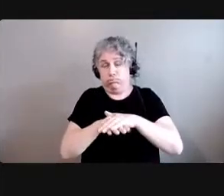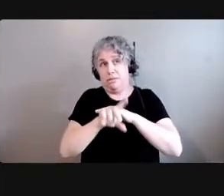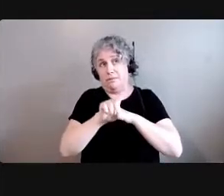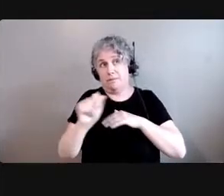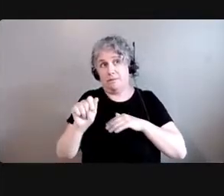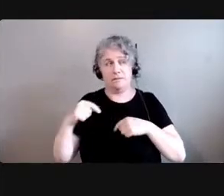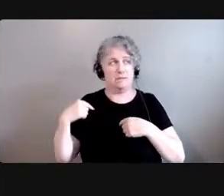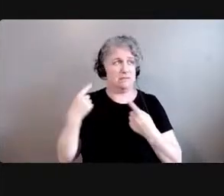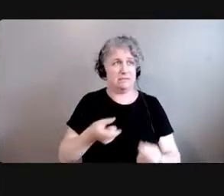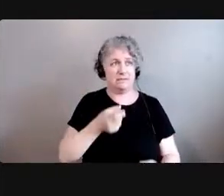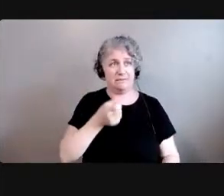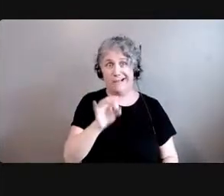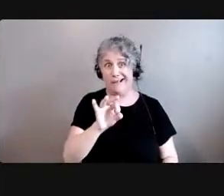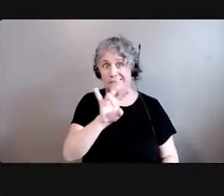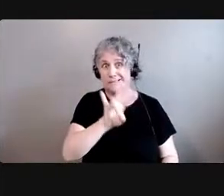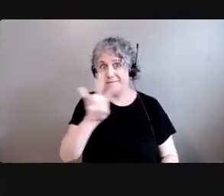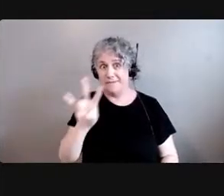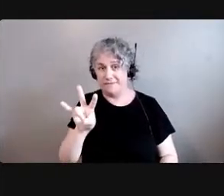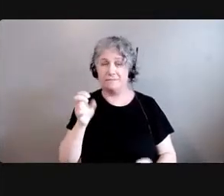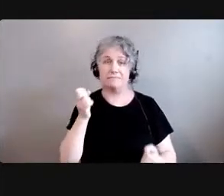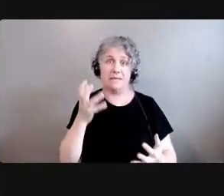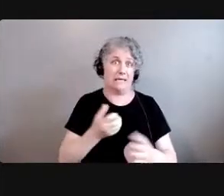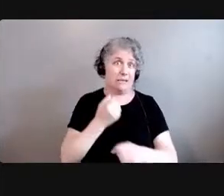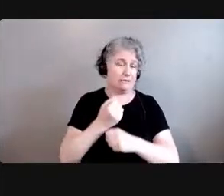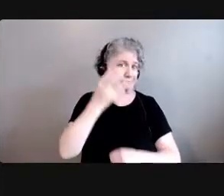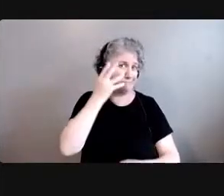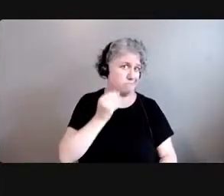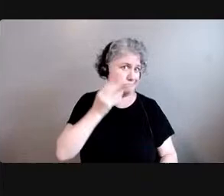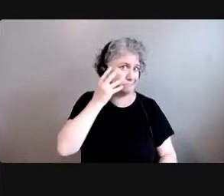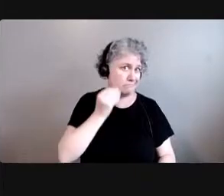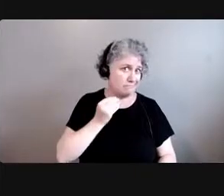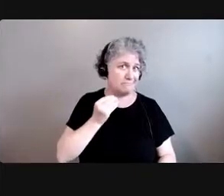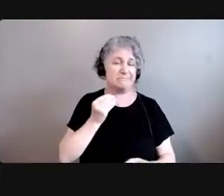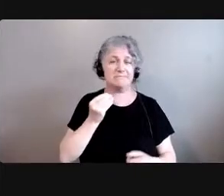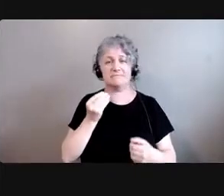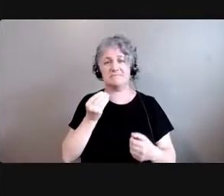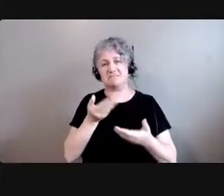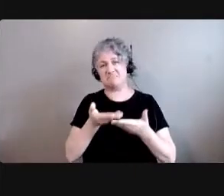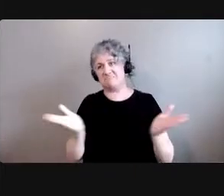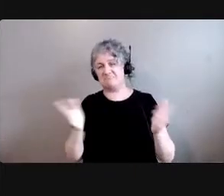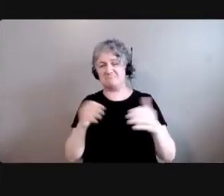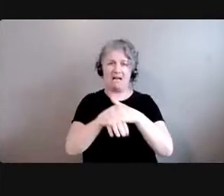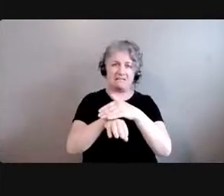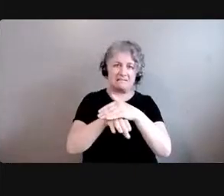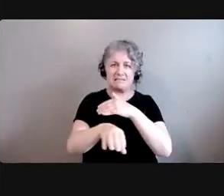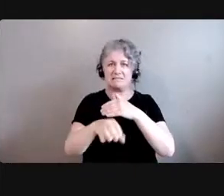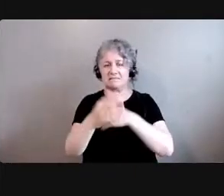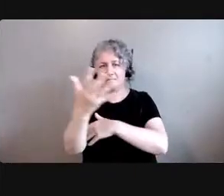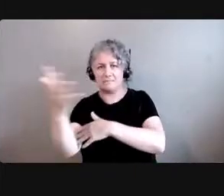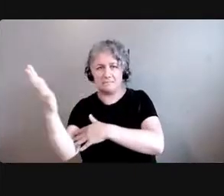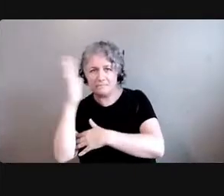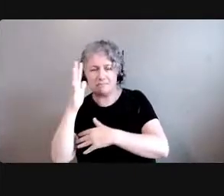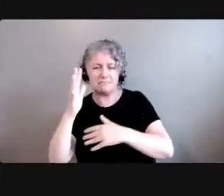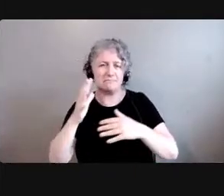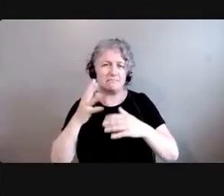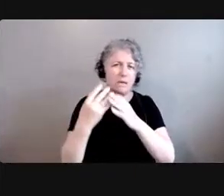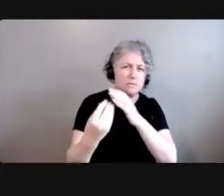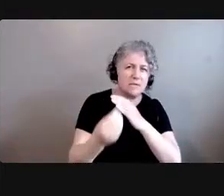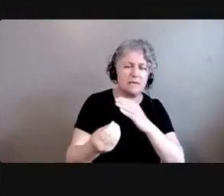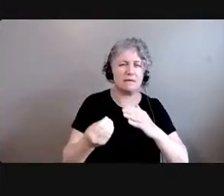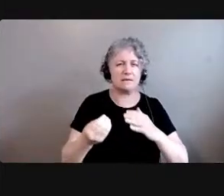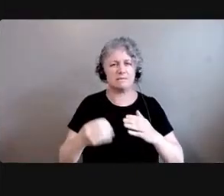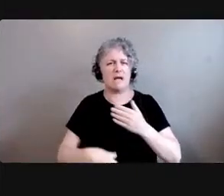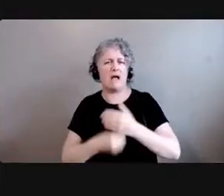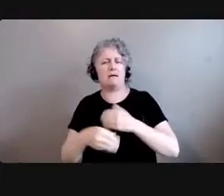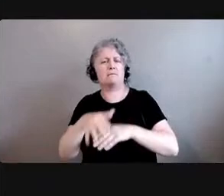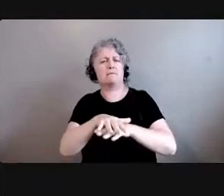77. So I've had quite a few years of experience in this realm, I guess. And so I just add that mainly because I think growing up